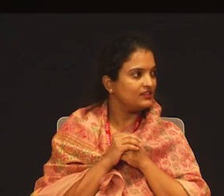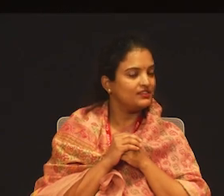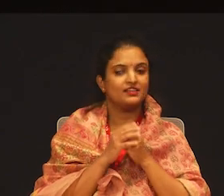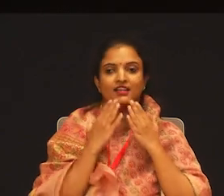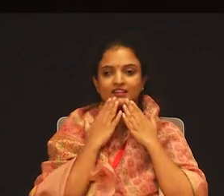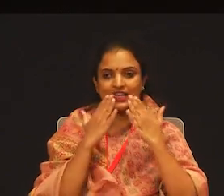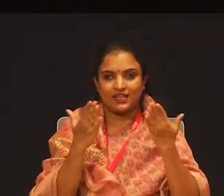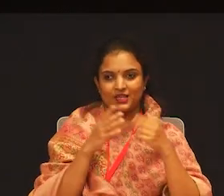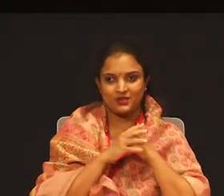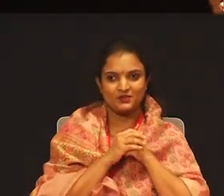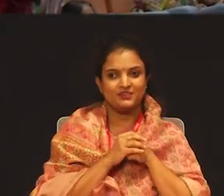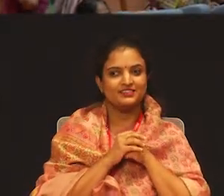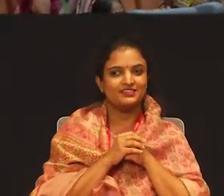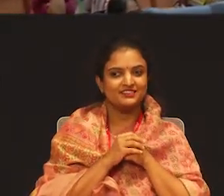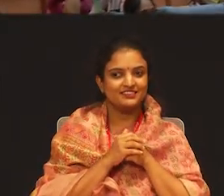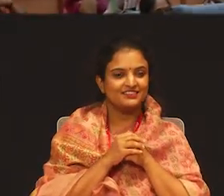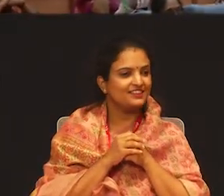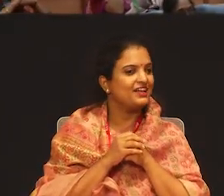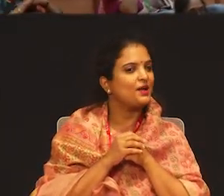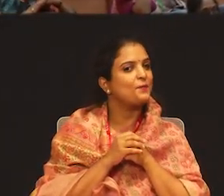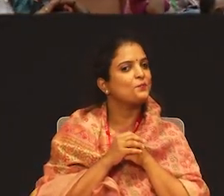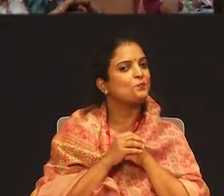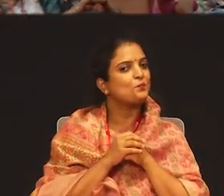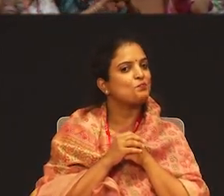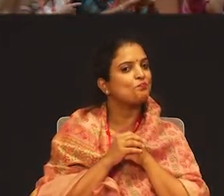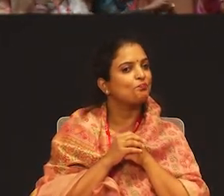Thank you.